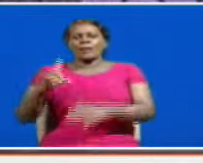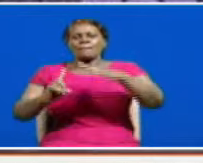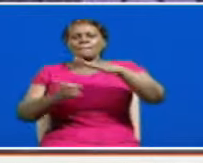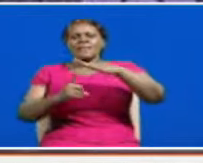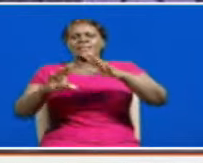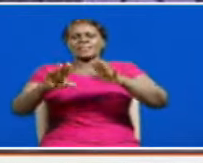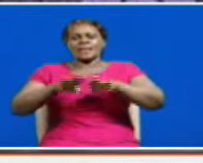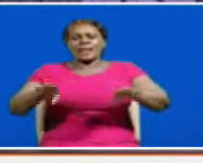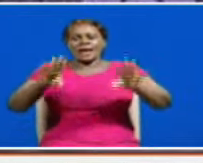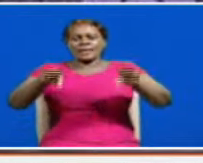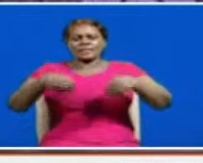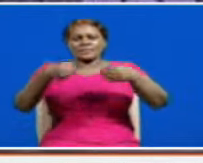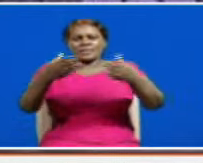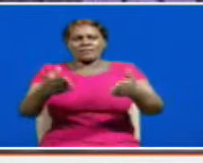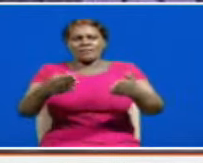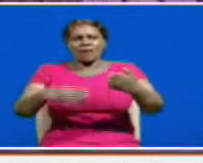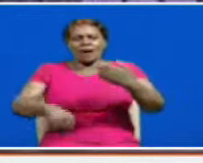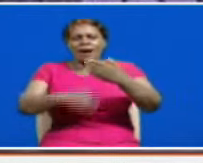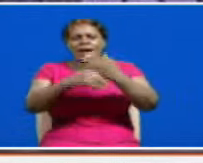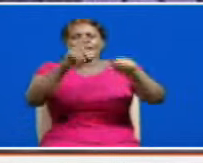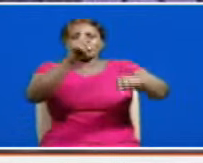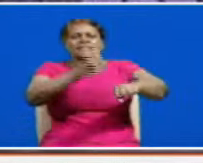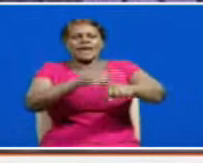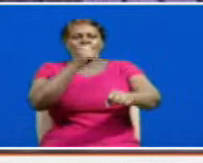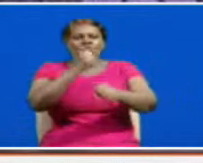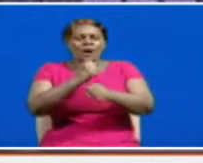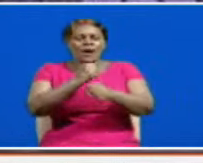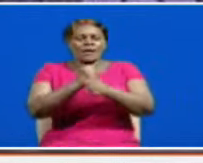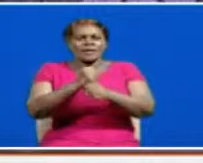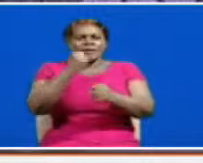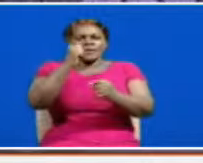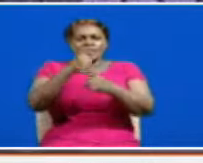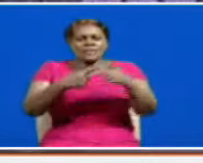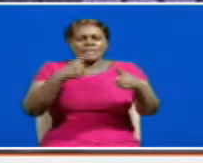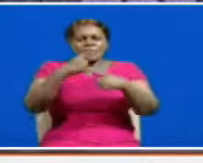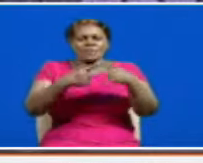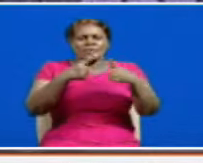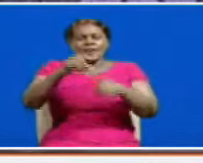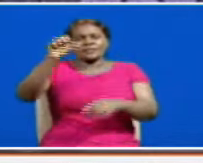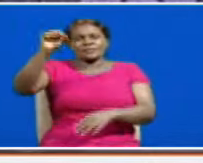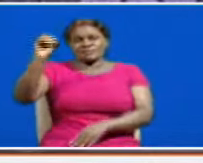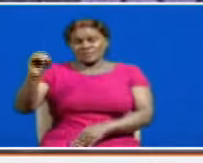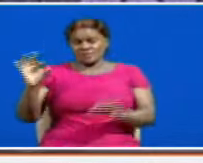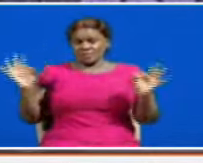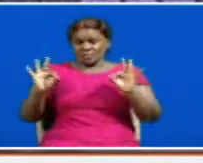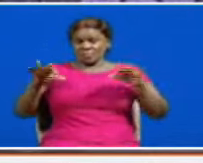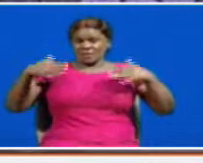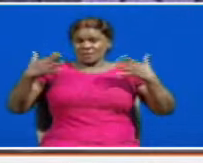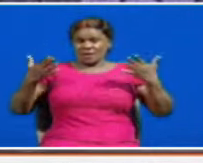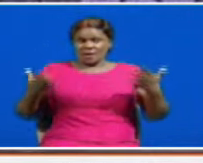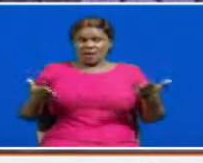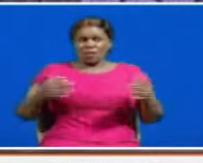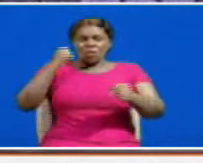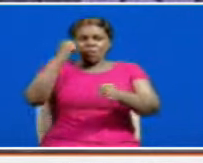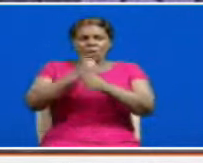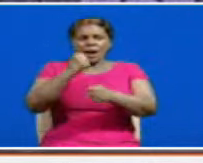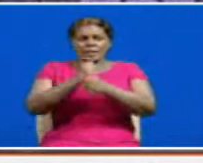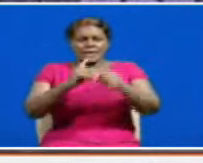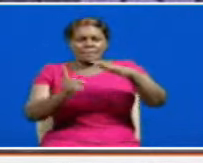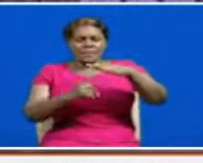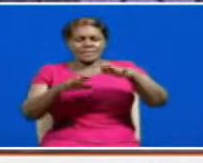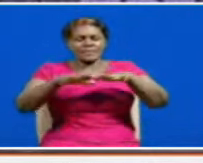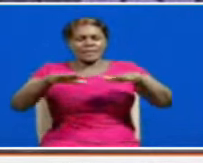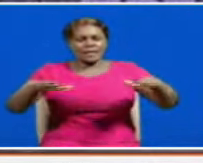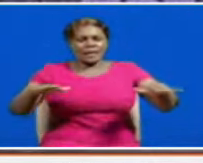Ministry of Land extending the lease for further 50 years. Surprisingly, the staff at the Ministry of